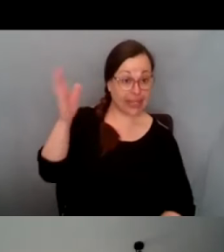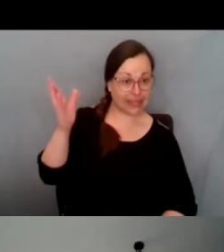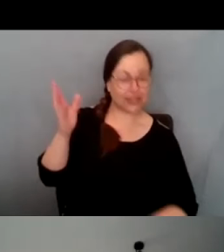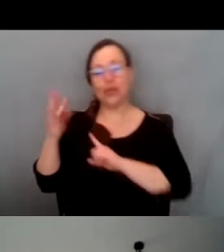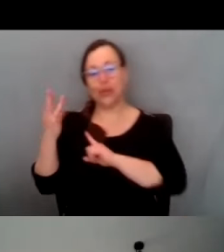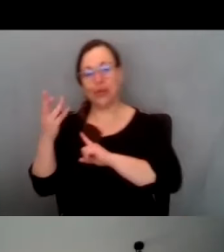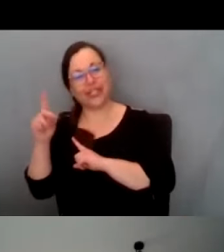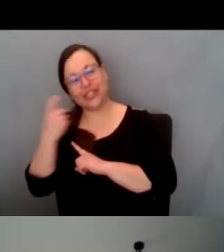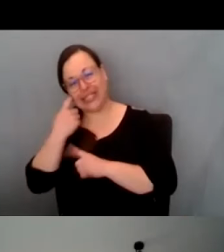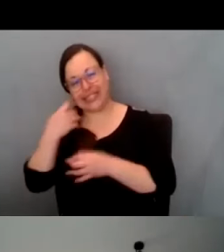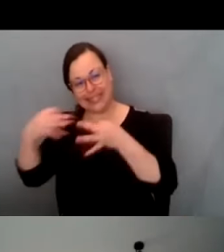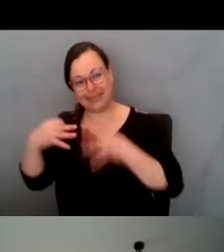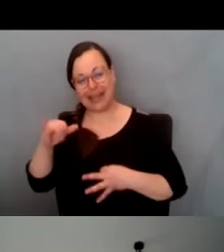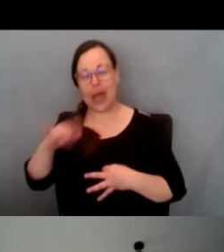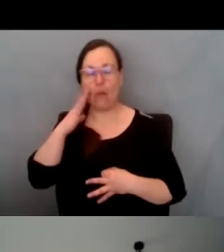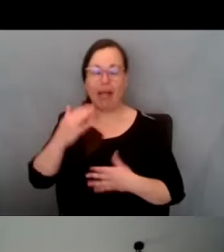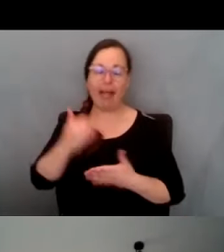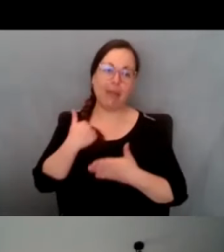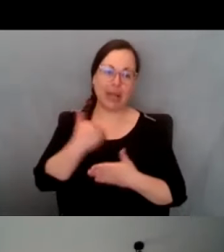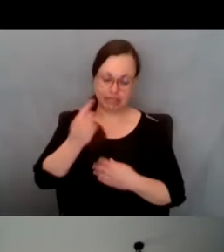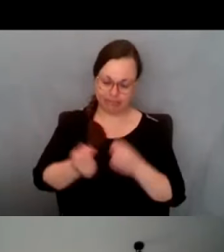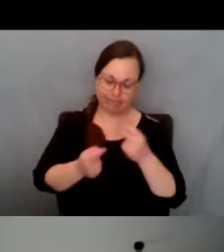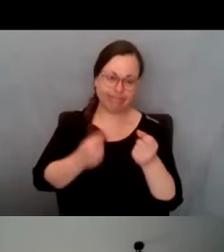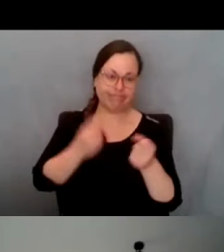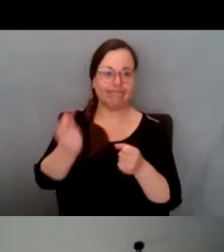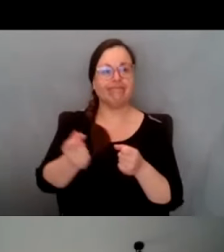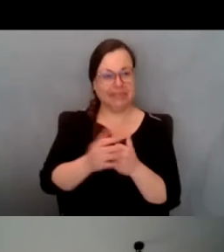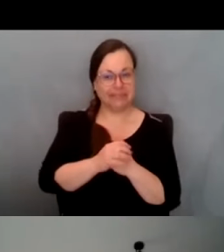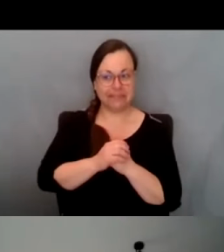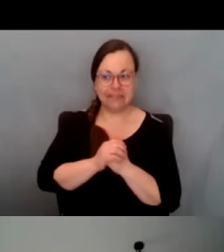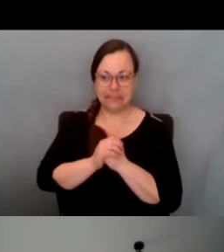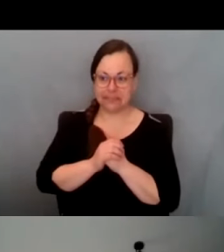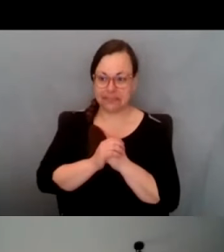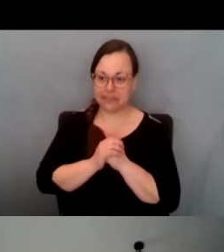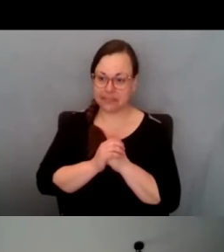so that will help us to move this on rather quickly. But